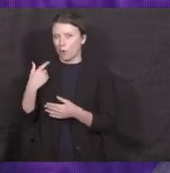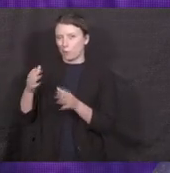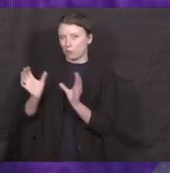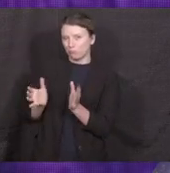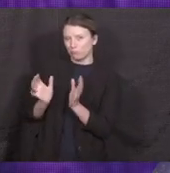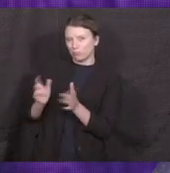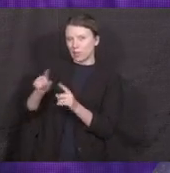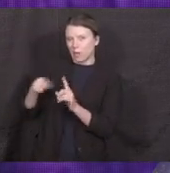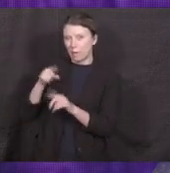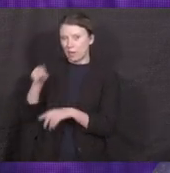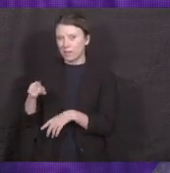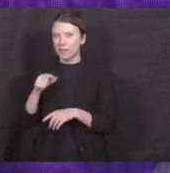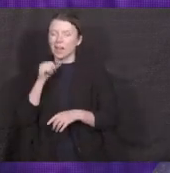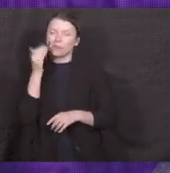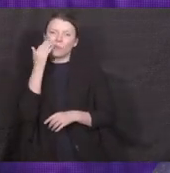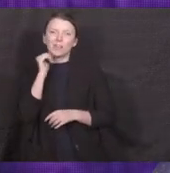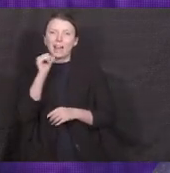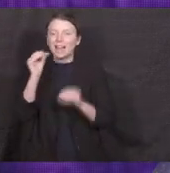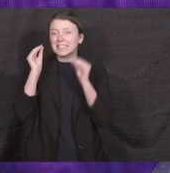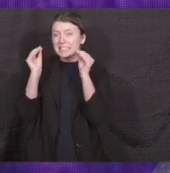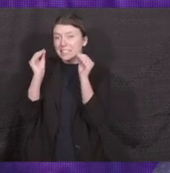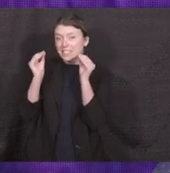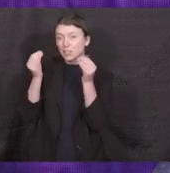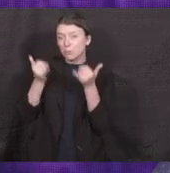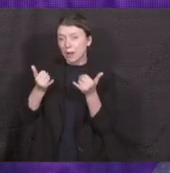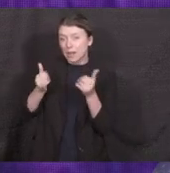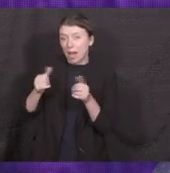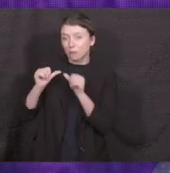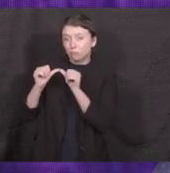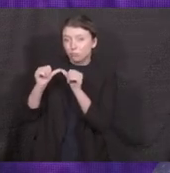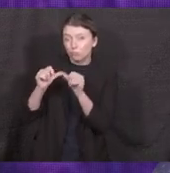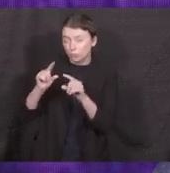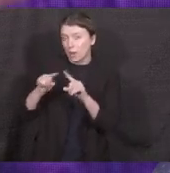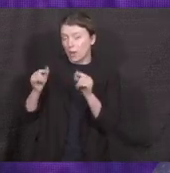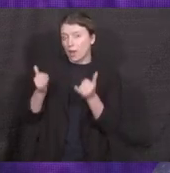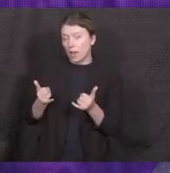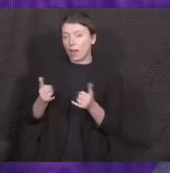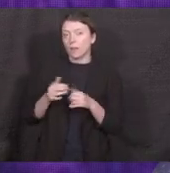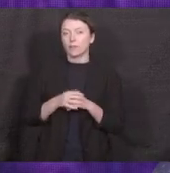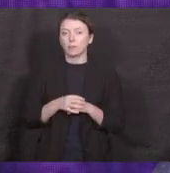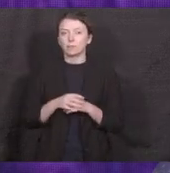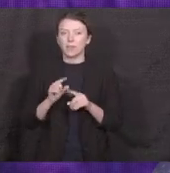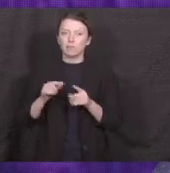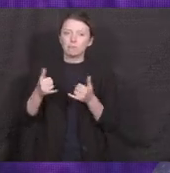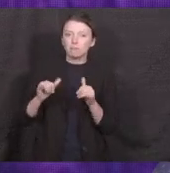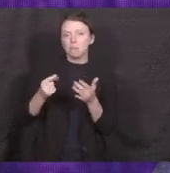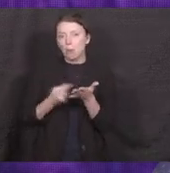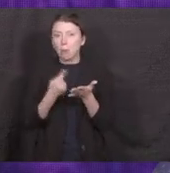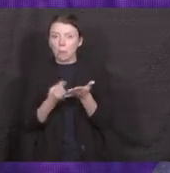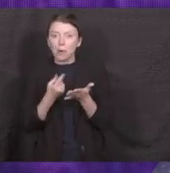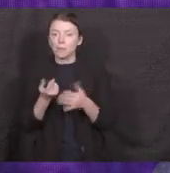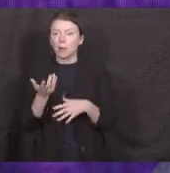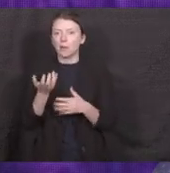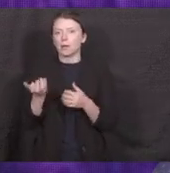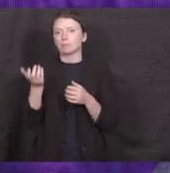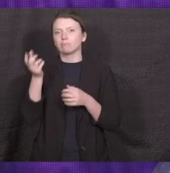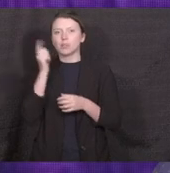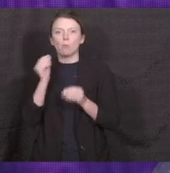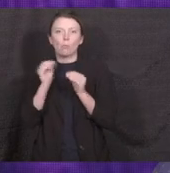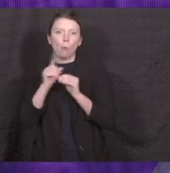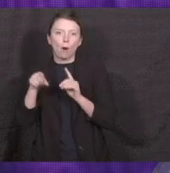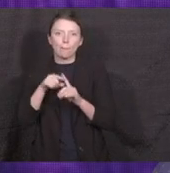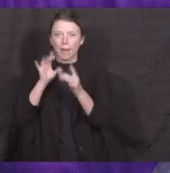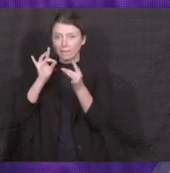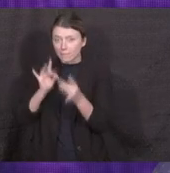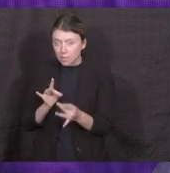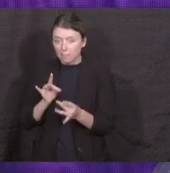that you're not teaching like classes consistently anymore, but you do some things here and there. I'd love to hear about what, you know, a little bit of feedback that